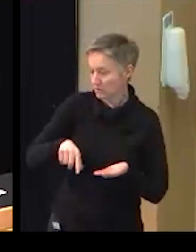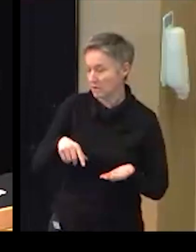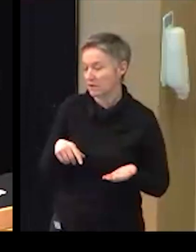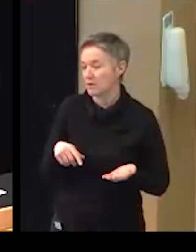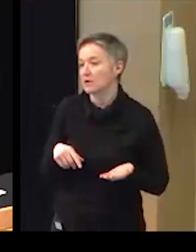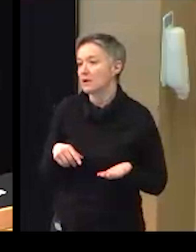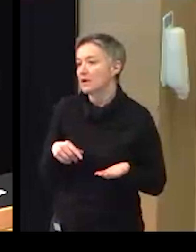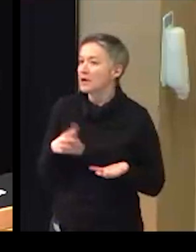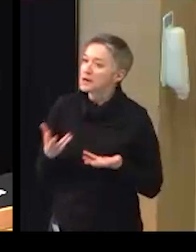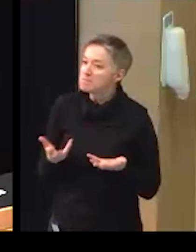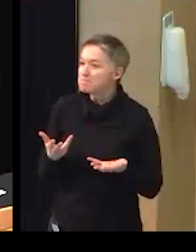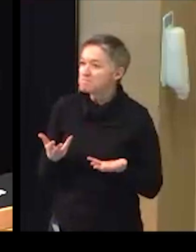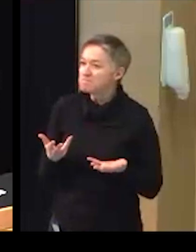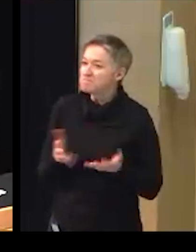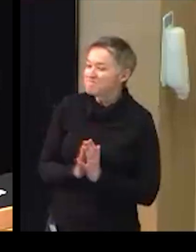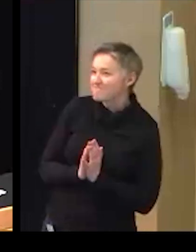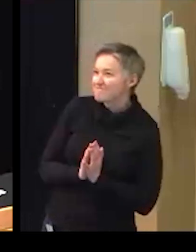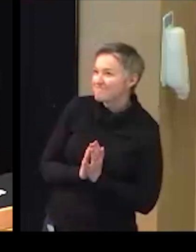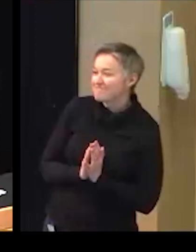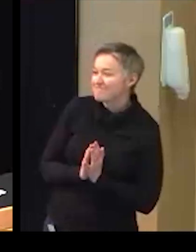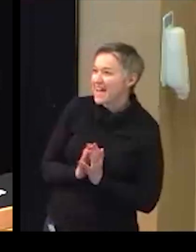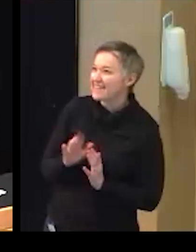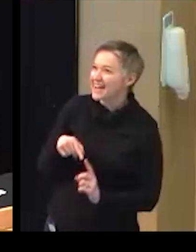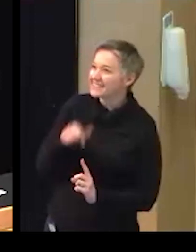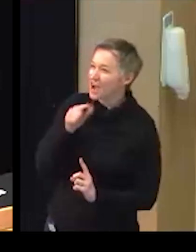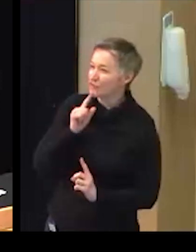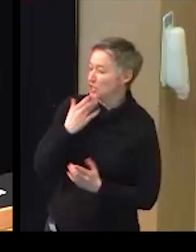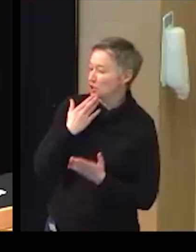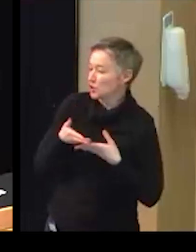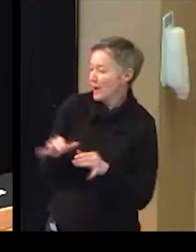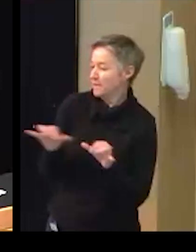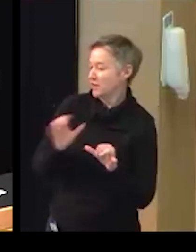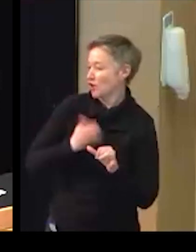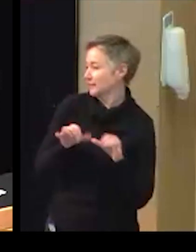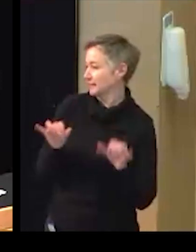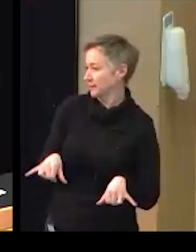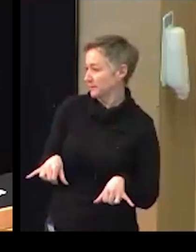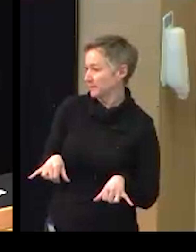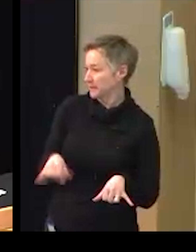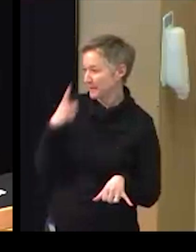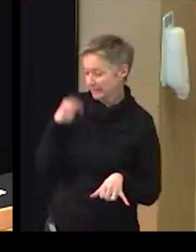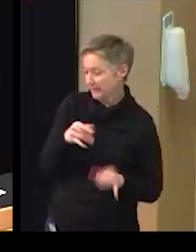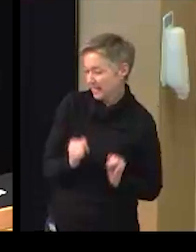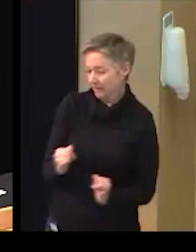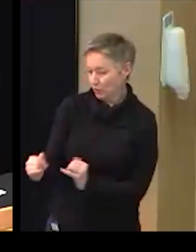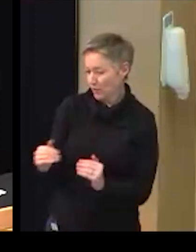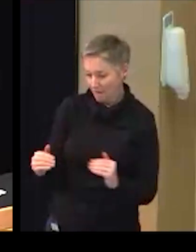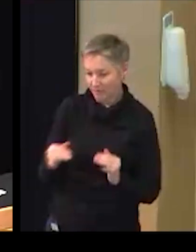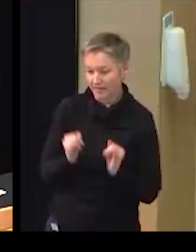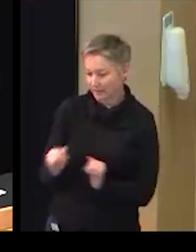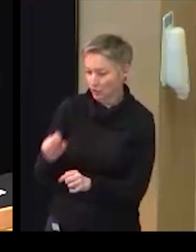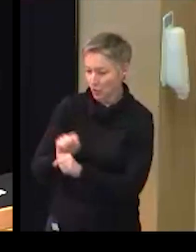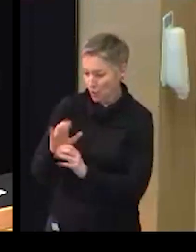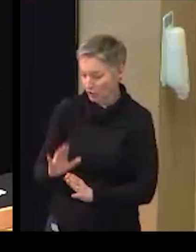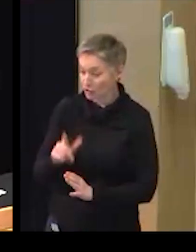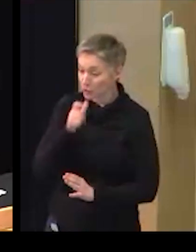It's a bad measure of our system that we measure this by the individual workers who